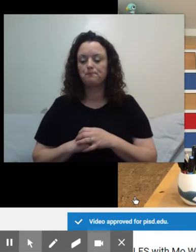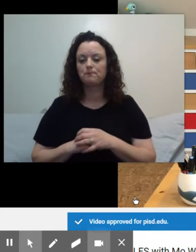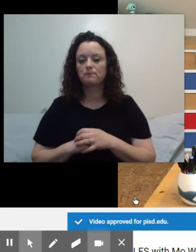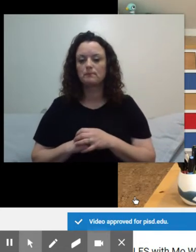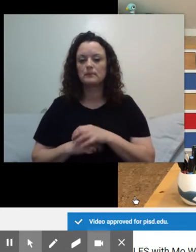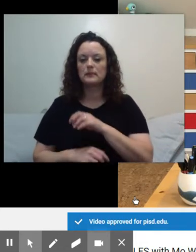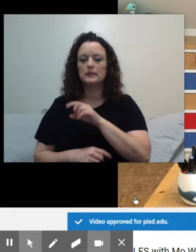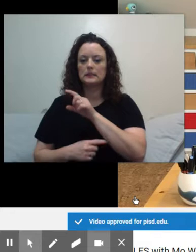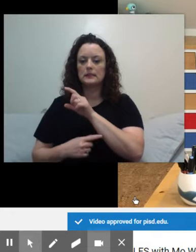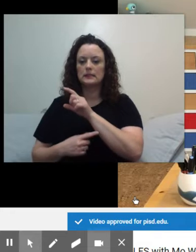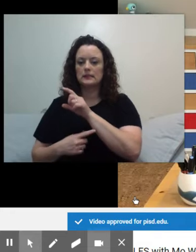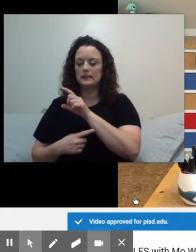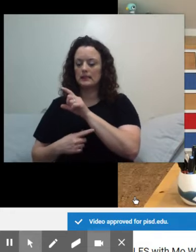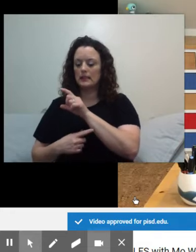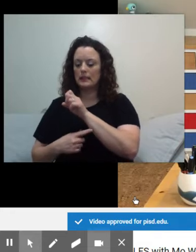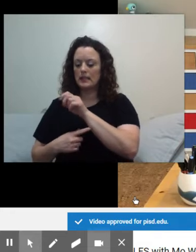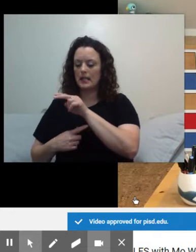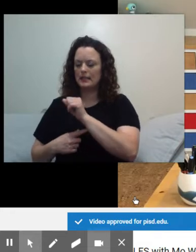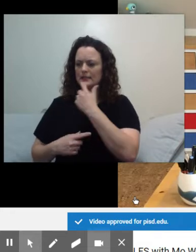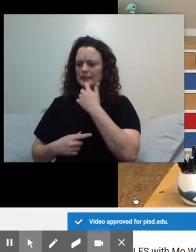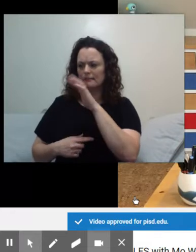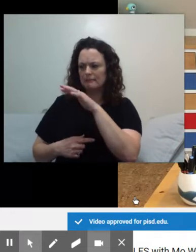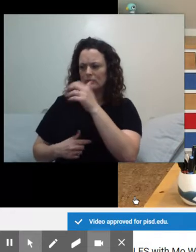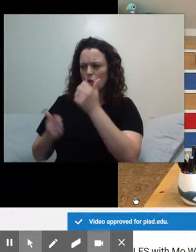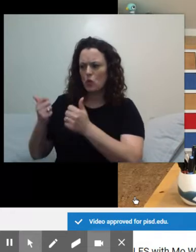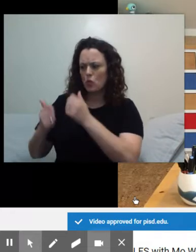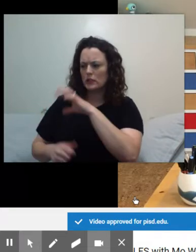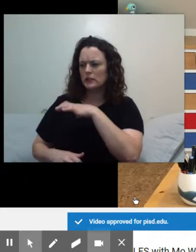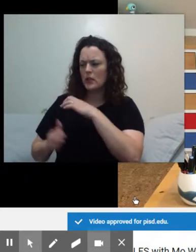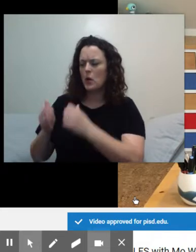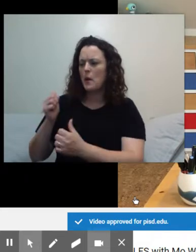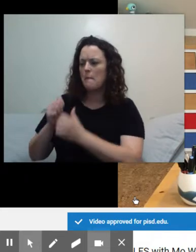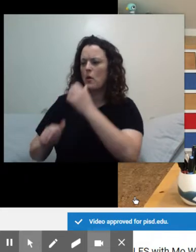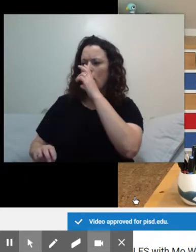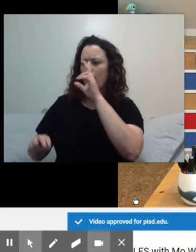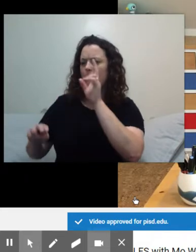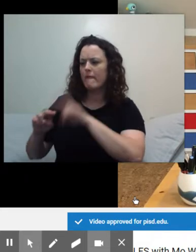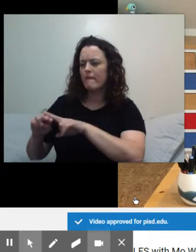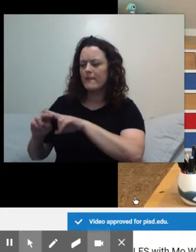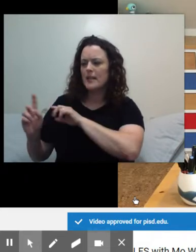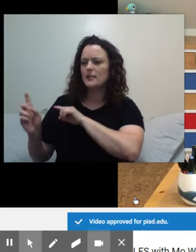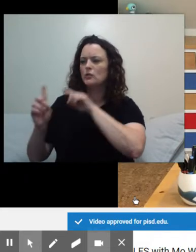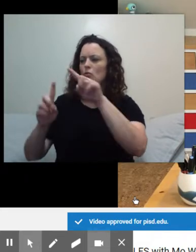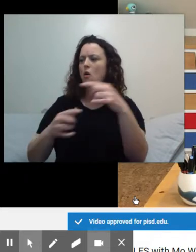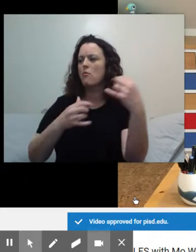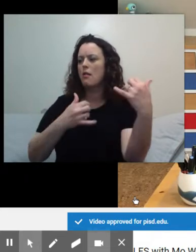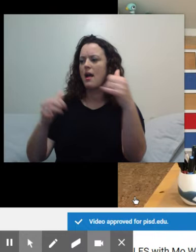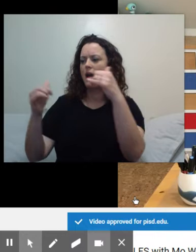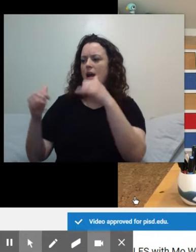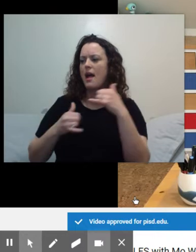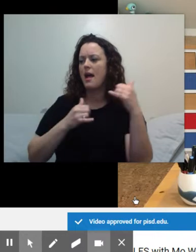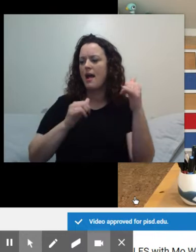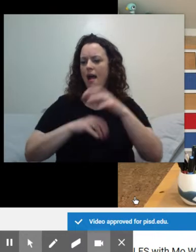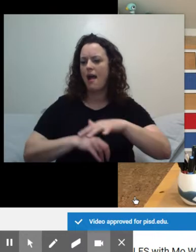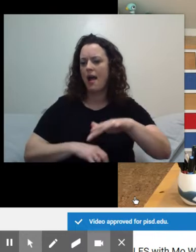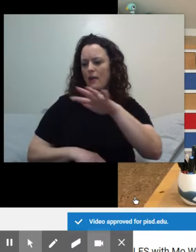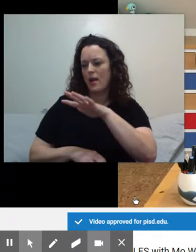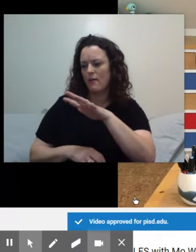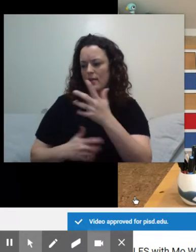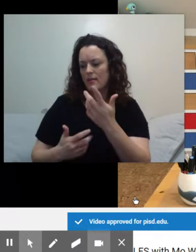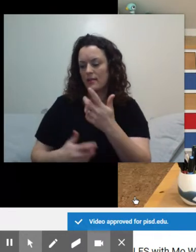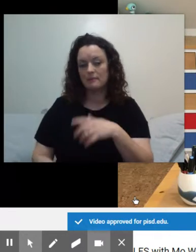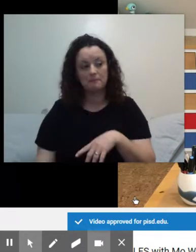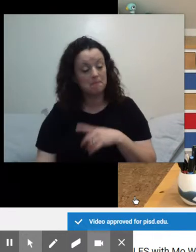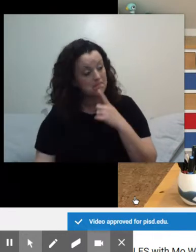Lena says, which of your characters would be the most fun to go to the playground with? That is a very